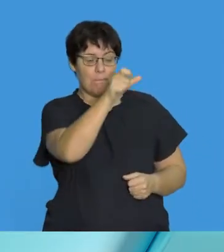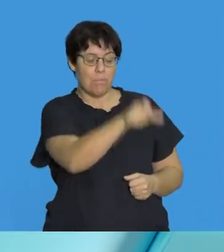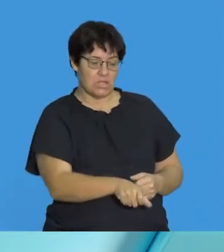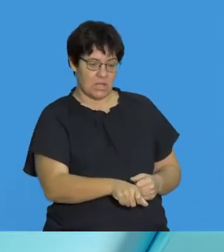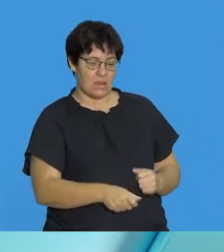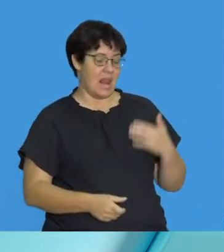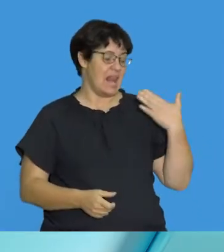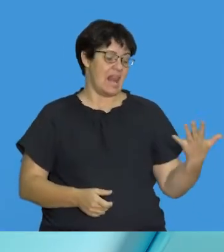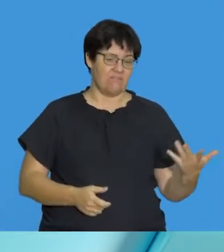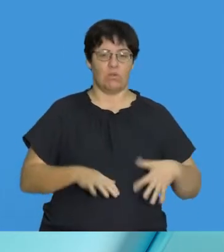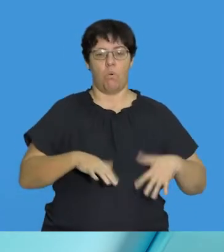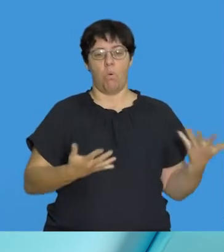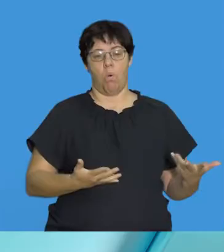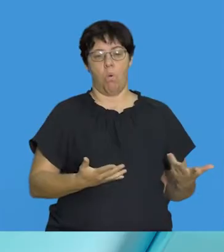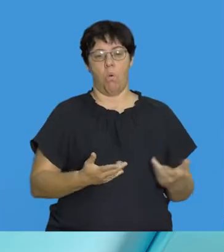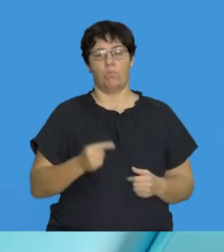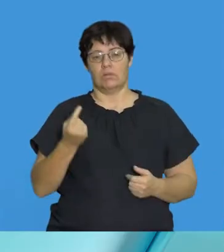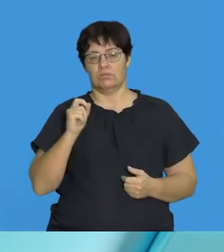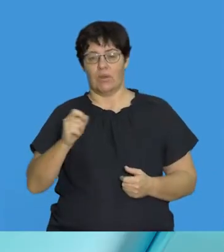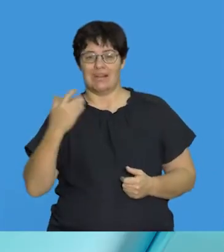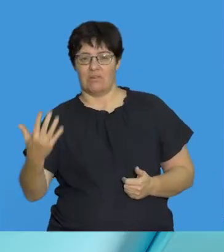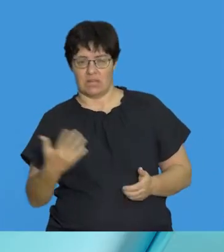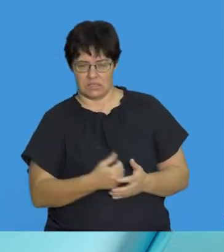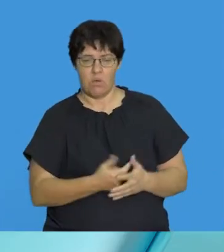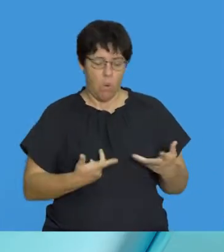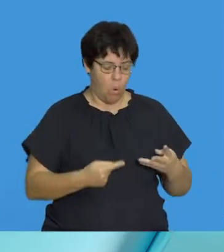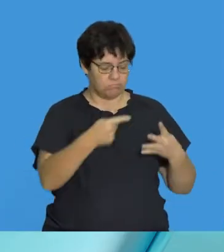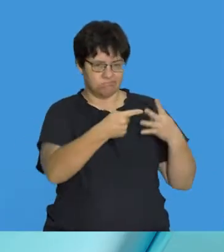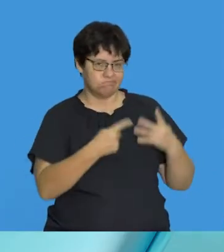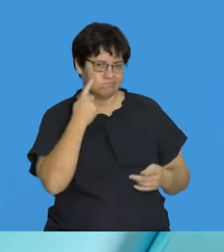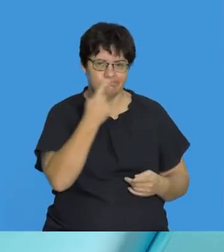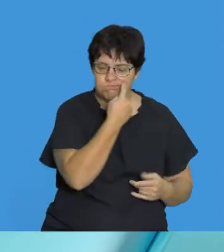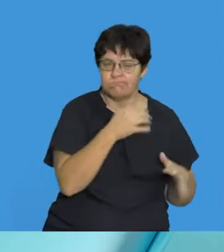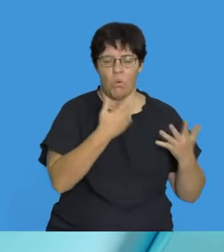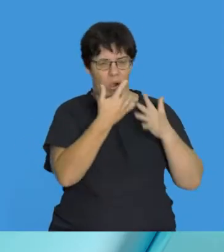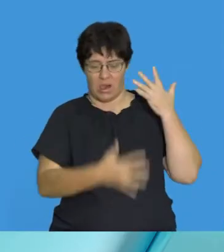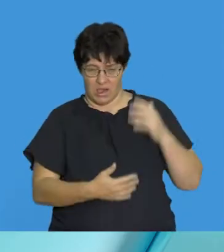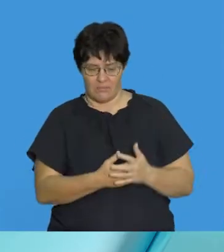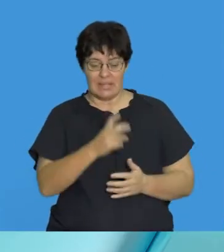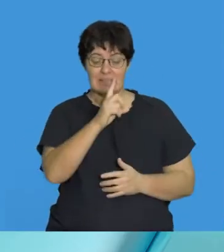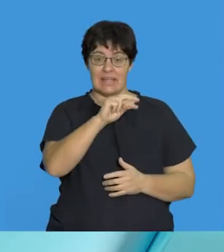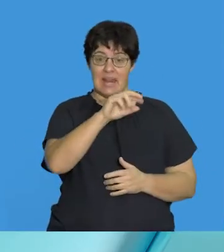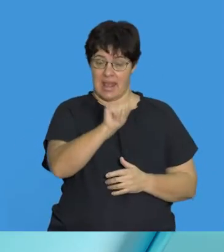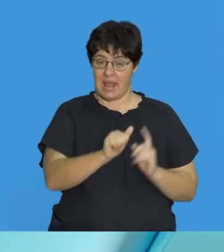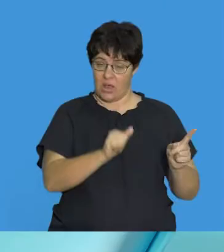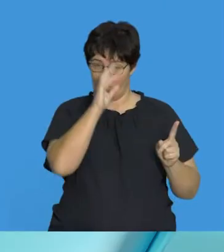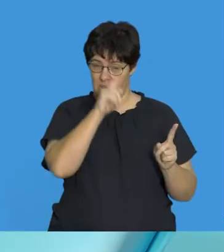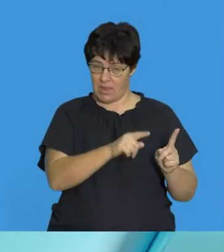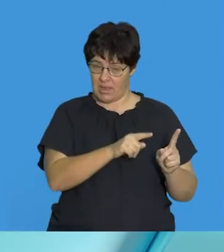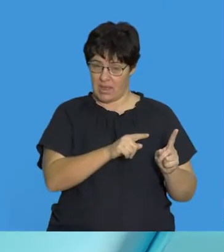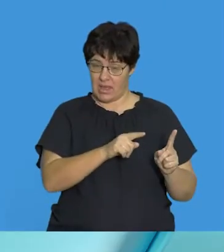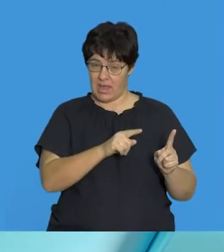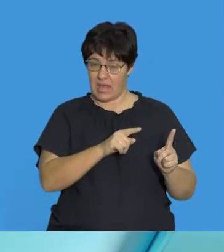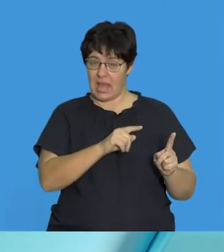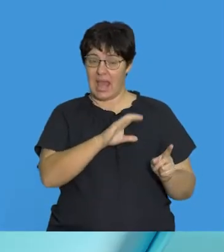is left-handed like me or has specific characteristics? And then we go back to DNA and remember that characteristics